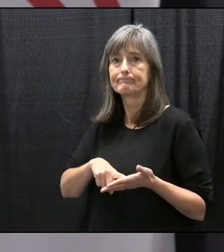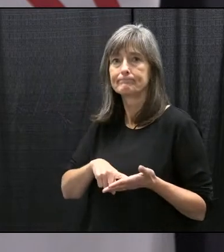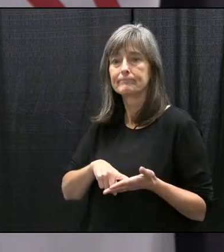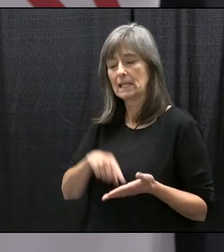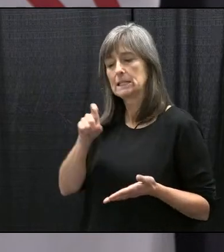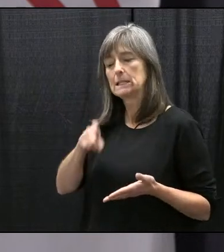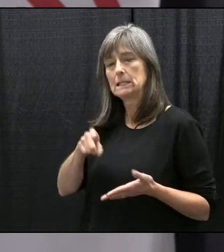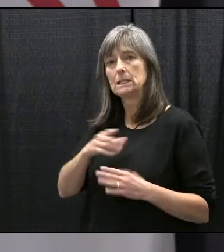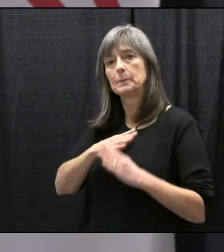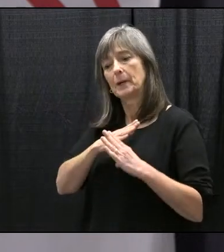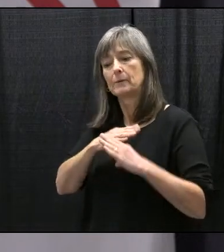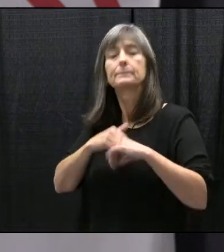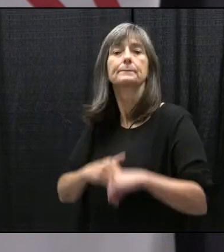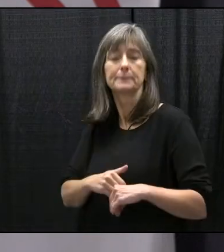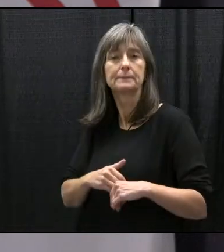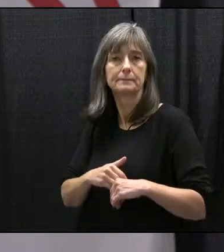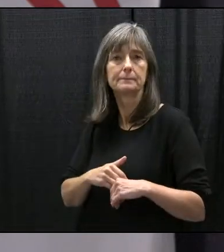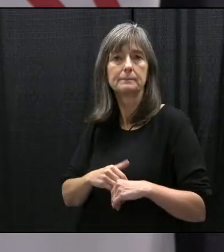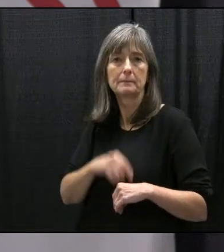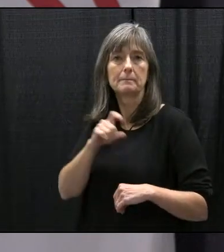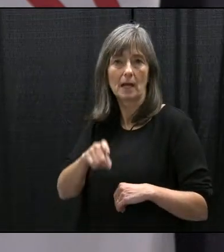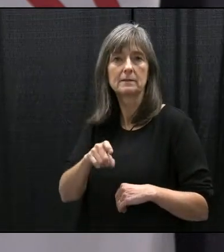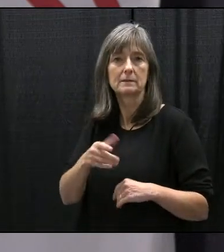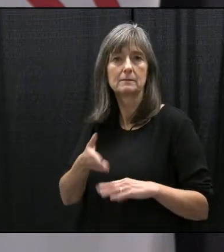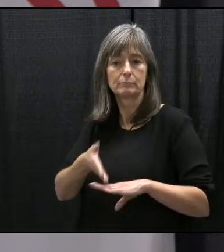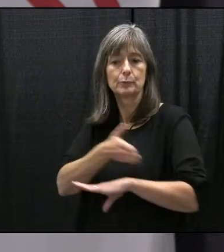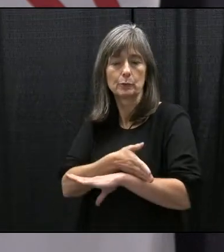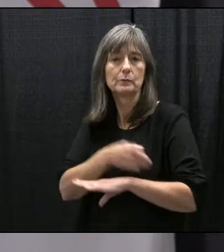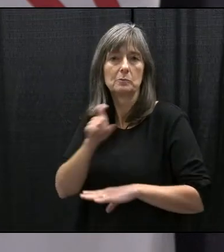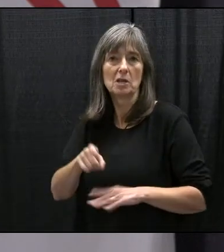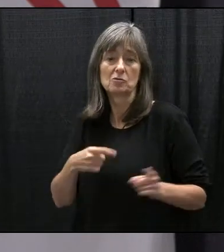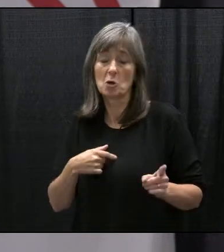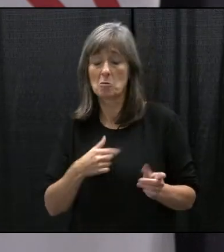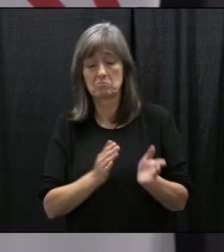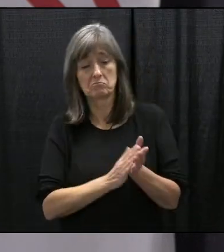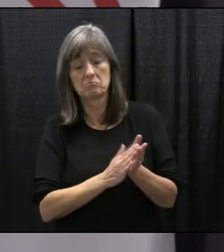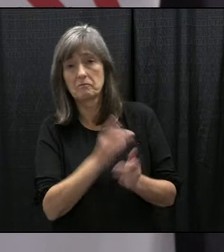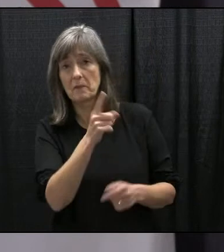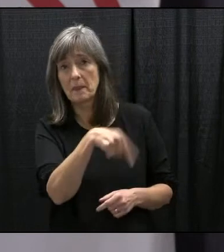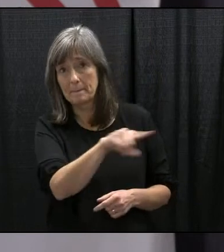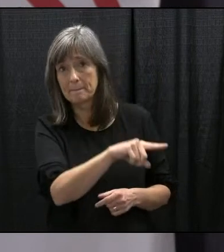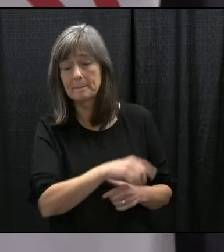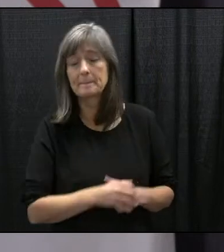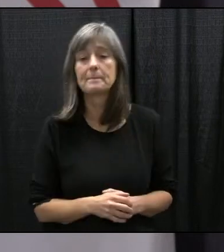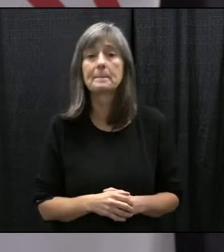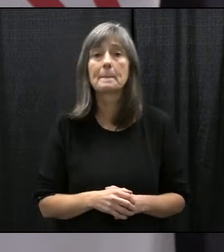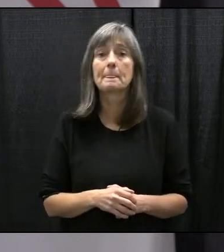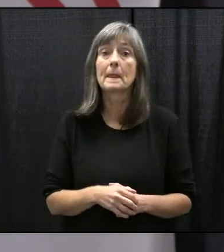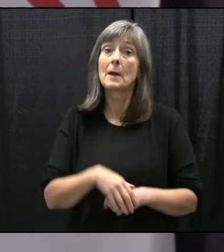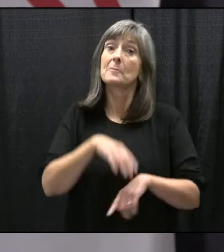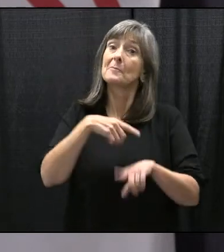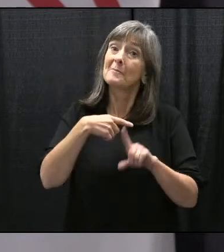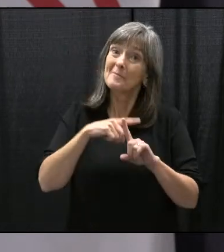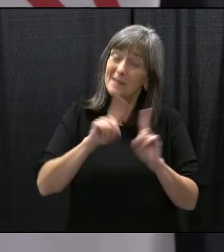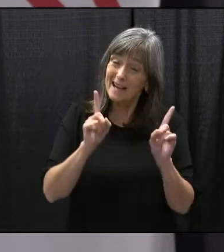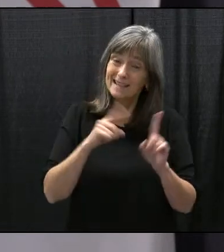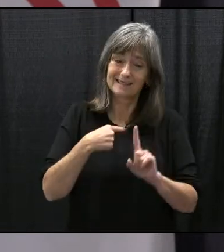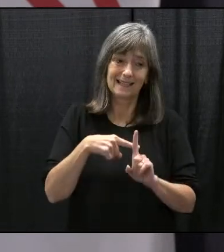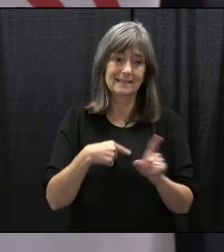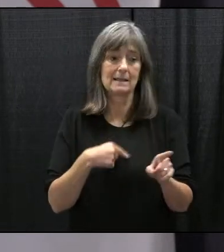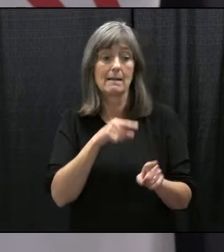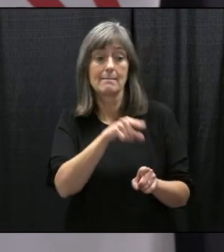a need here, societal need, to address this. So give full credit. But they also recognize for their businesses, as